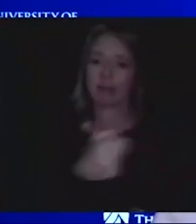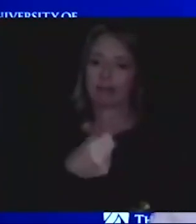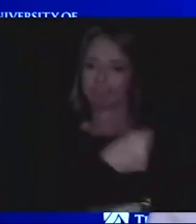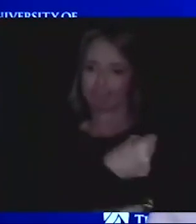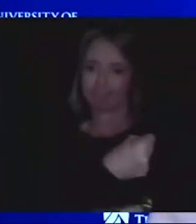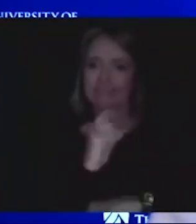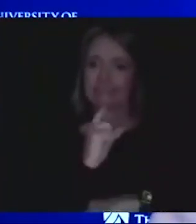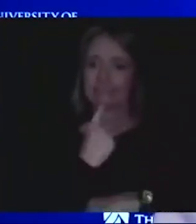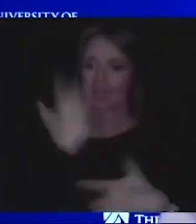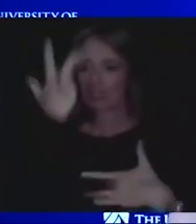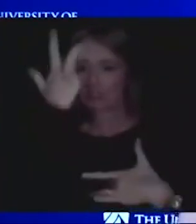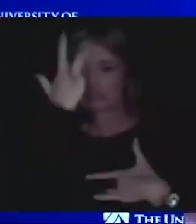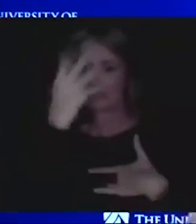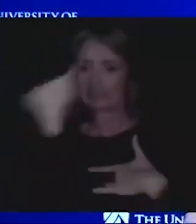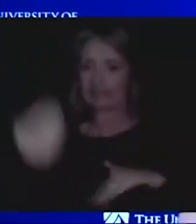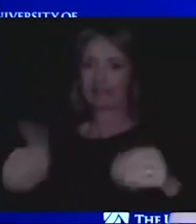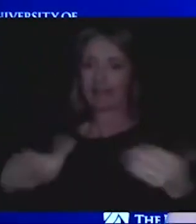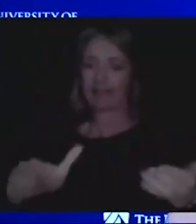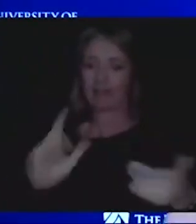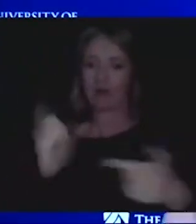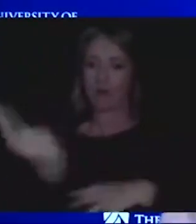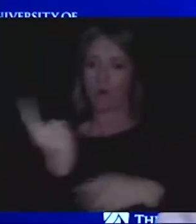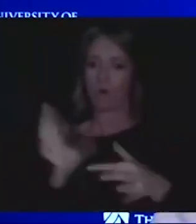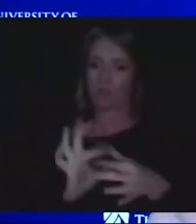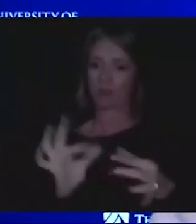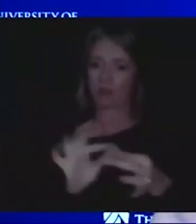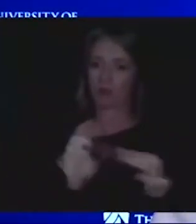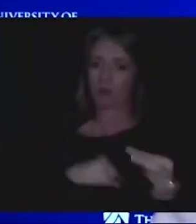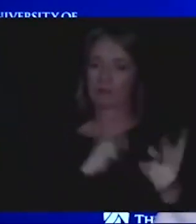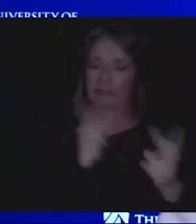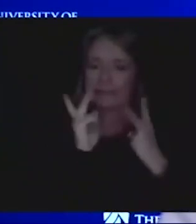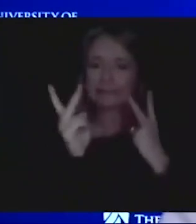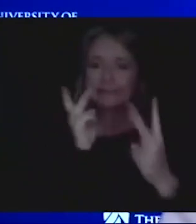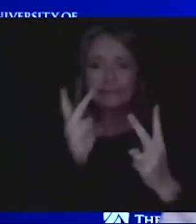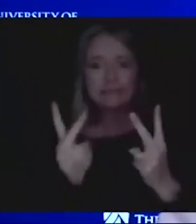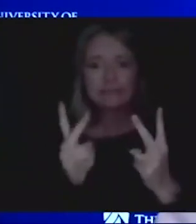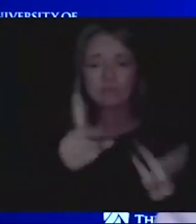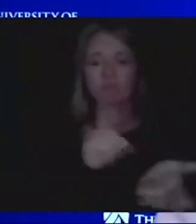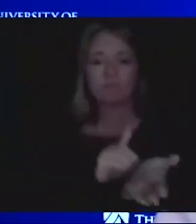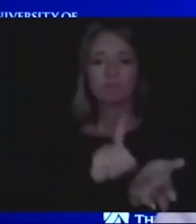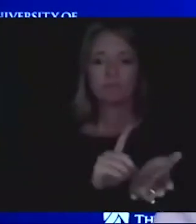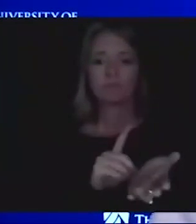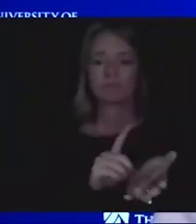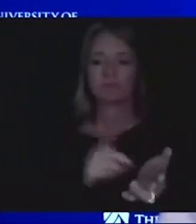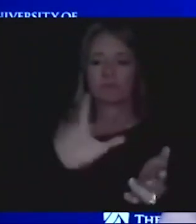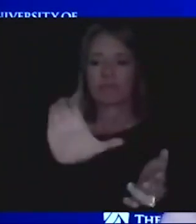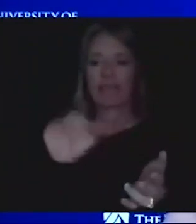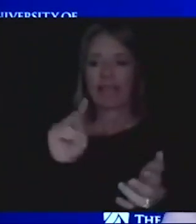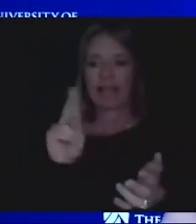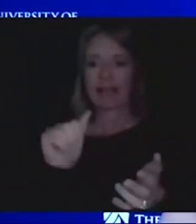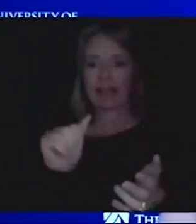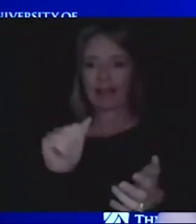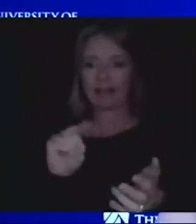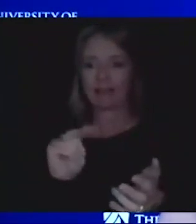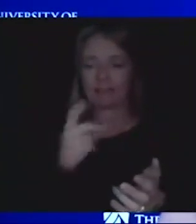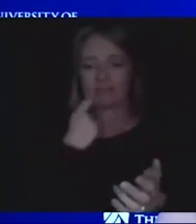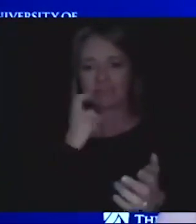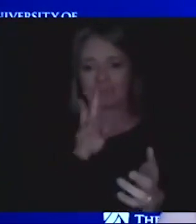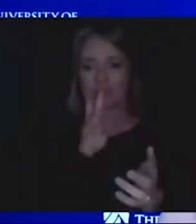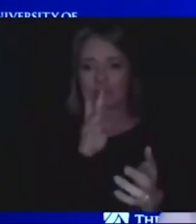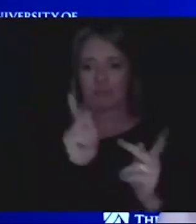are always the stories we see. Those are what Dr. Cannon was talking about when people come in and they're so ill because they didn't get the